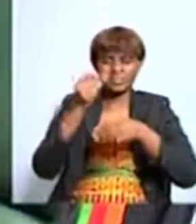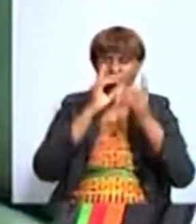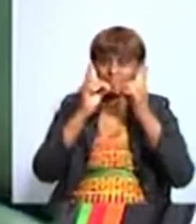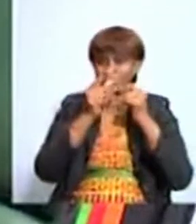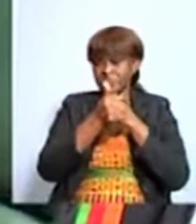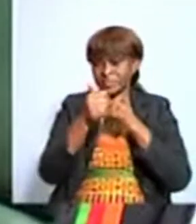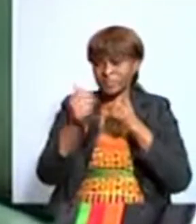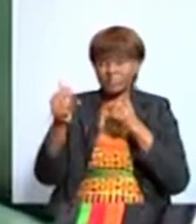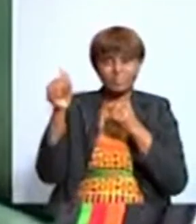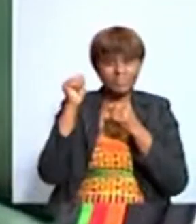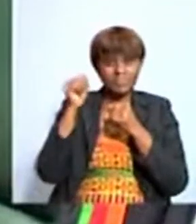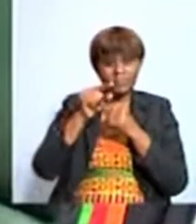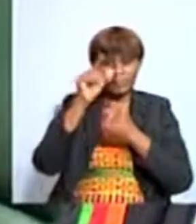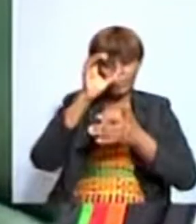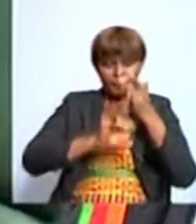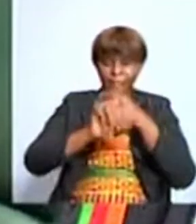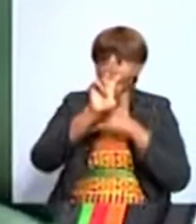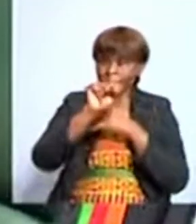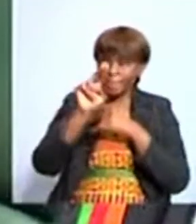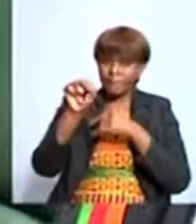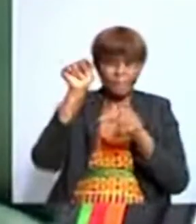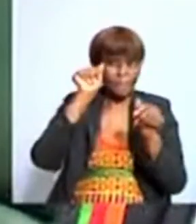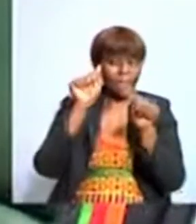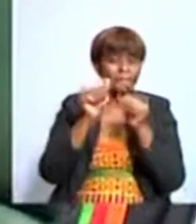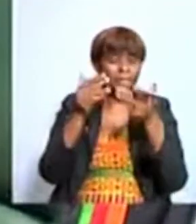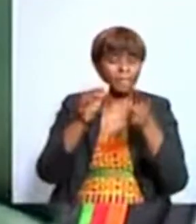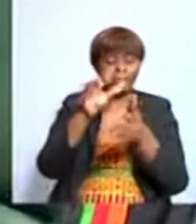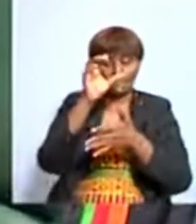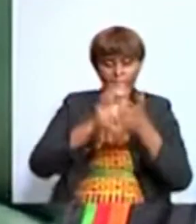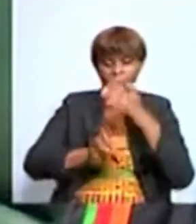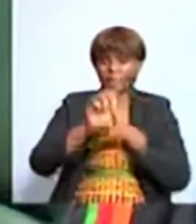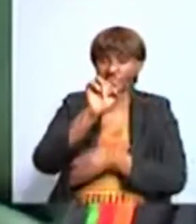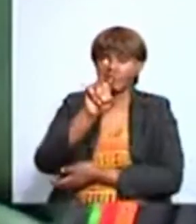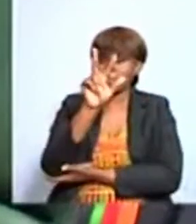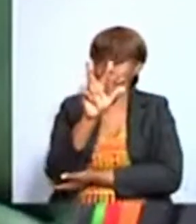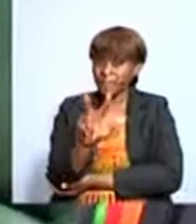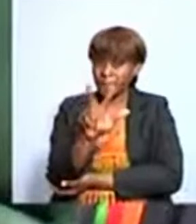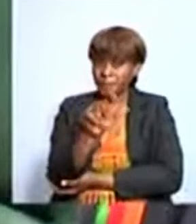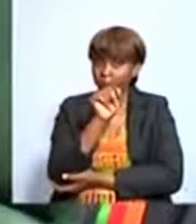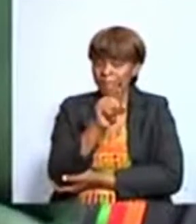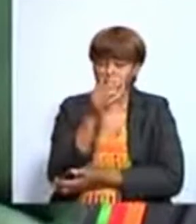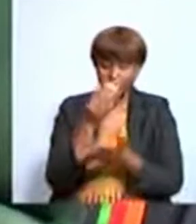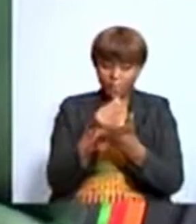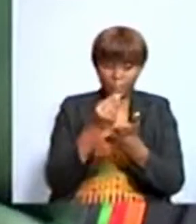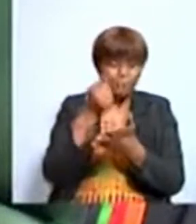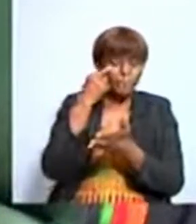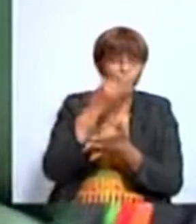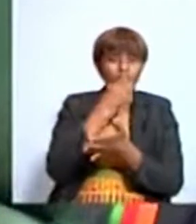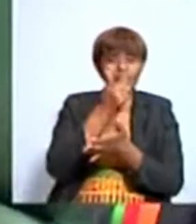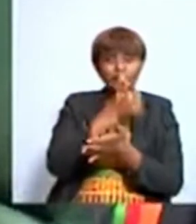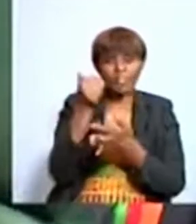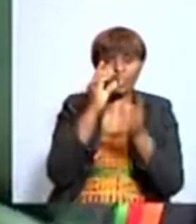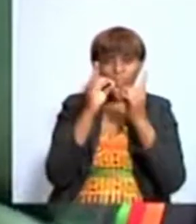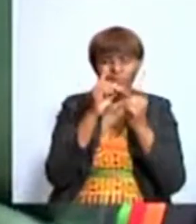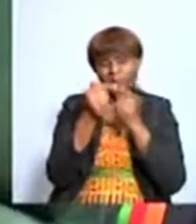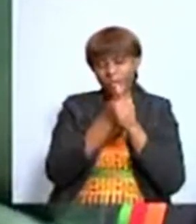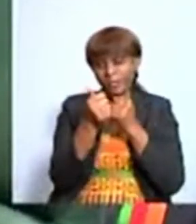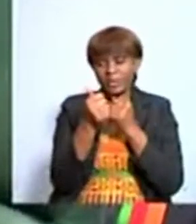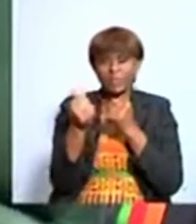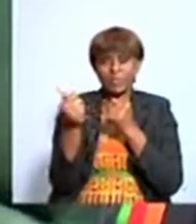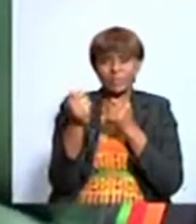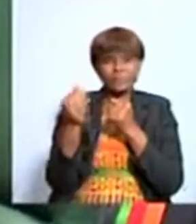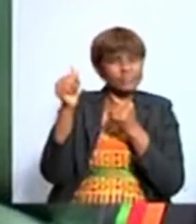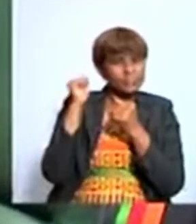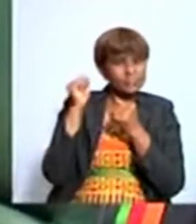debate? Any objection? Clause 22 is agreed to. Clause 23, funds of commission. Any debate?